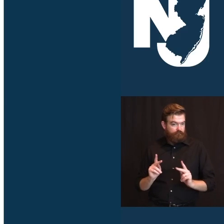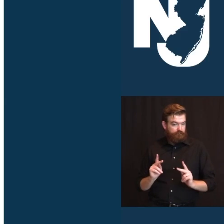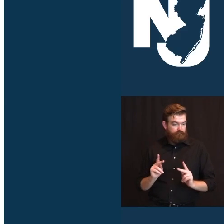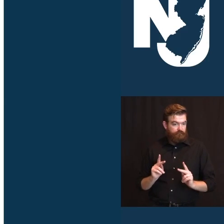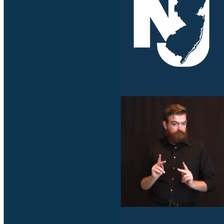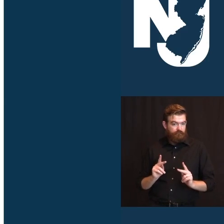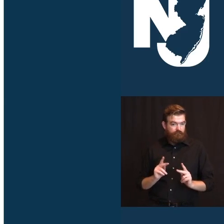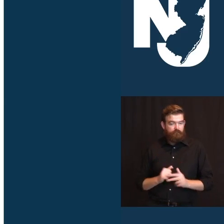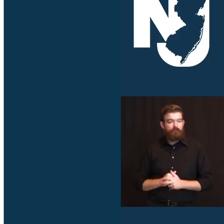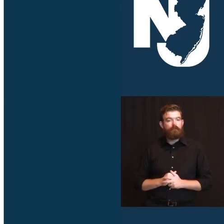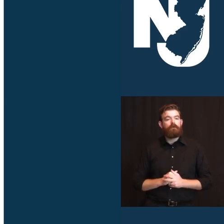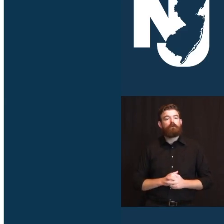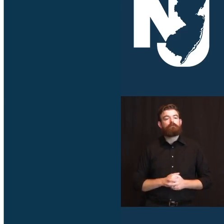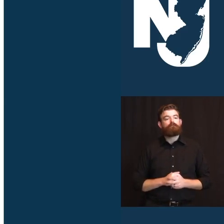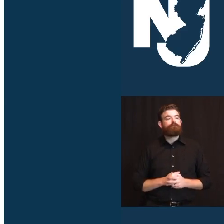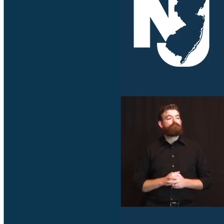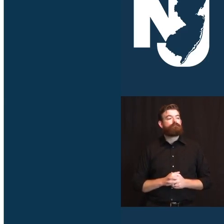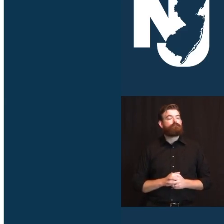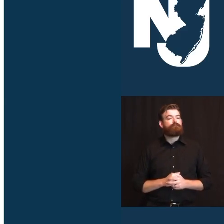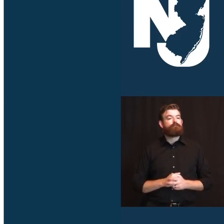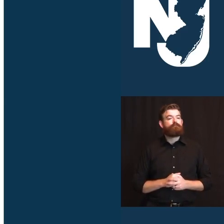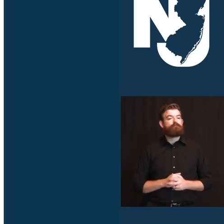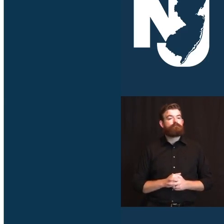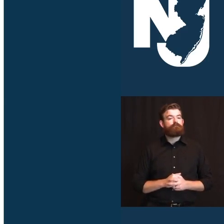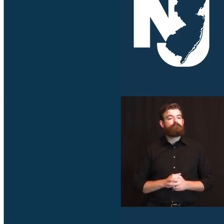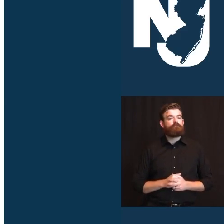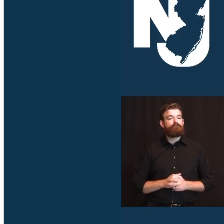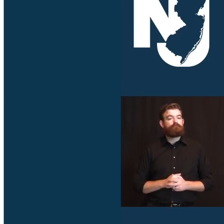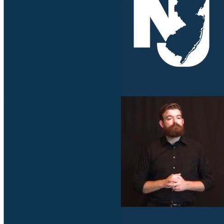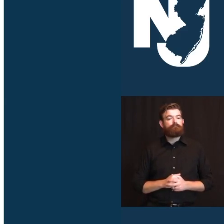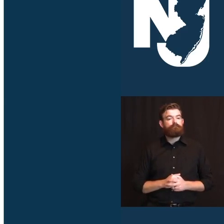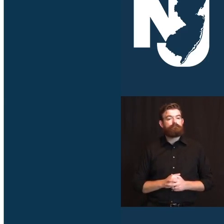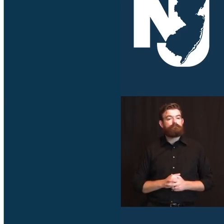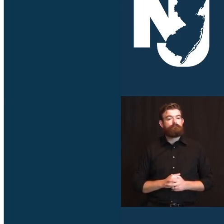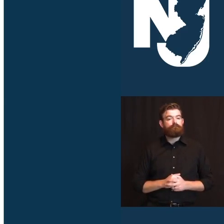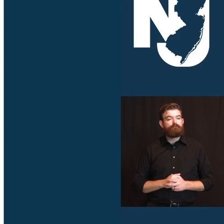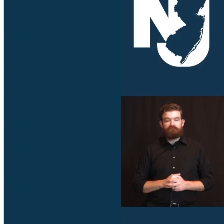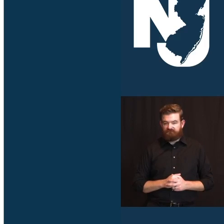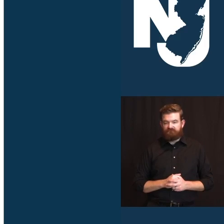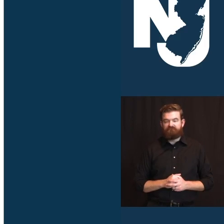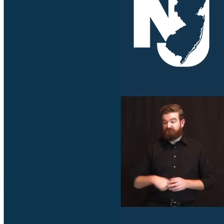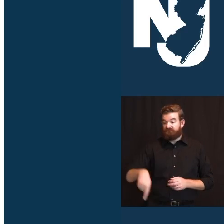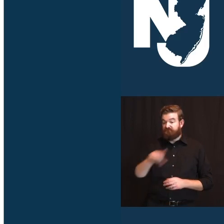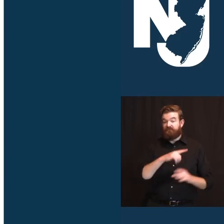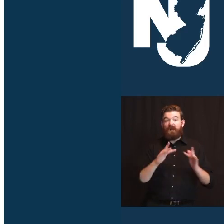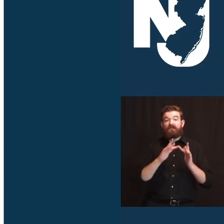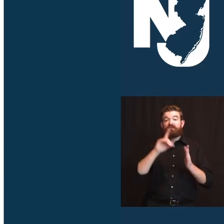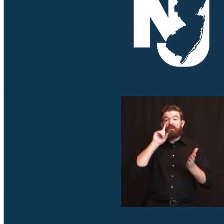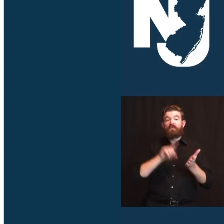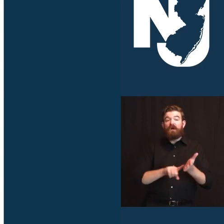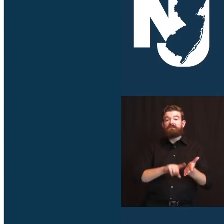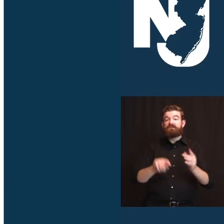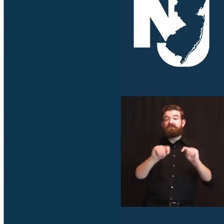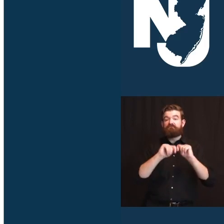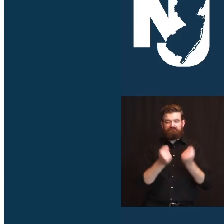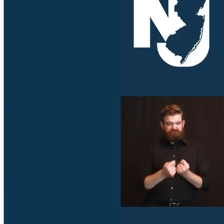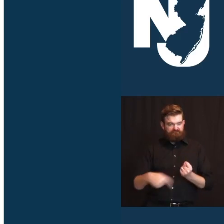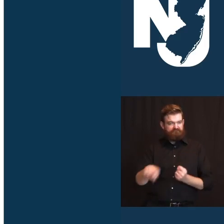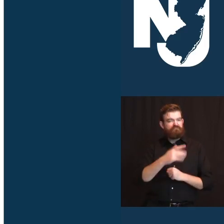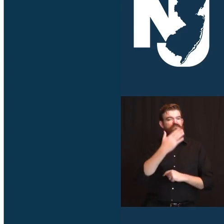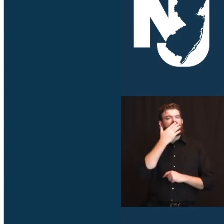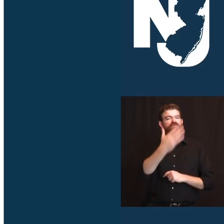confidence that we have the team in place that we need to respond to the new cases coming in, but we will continue our efforts and will further grow